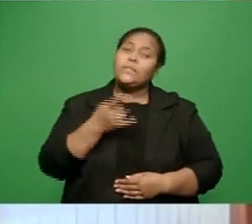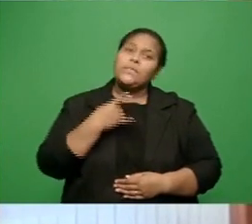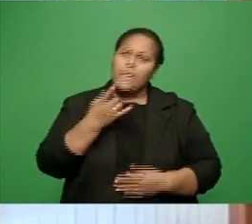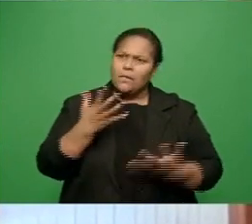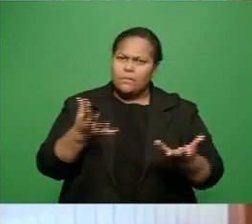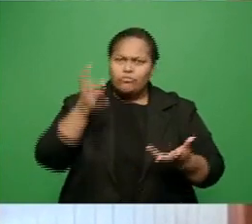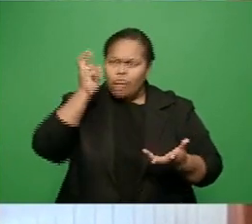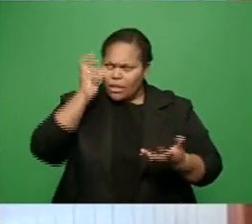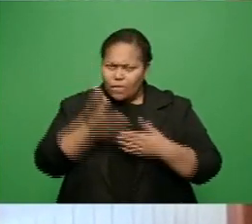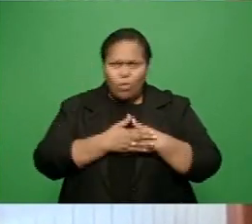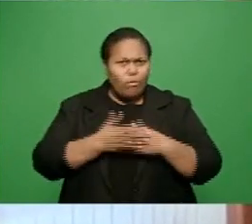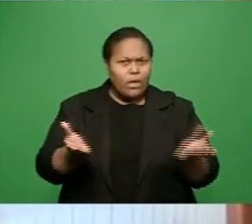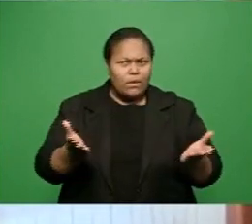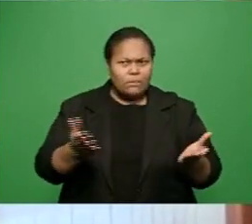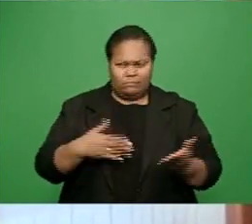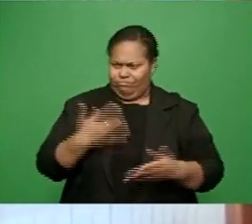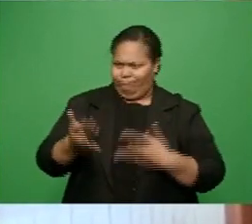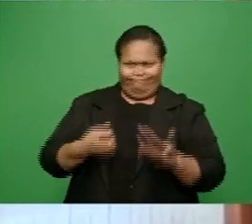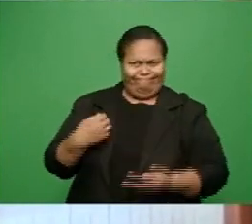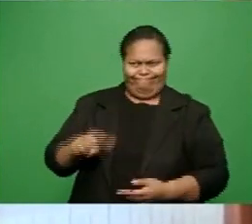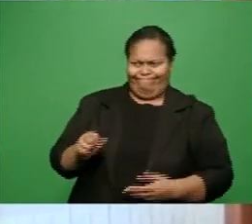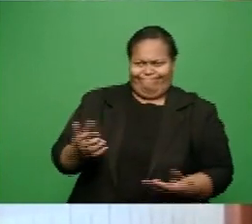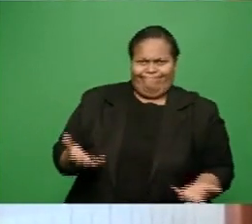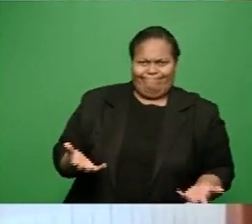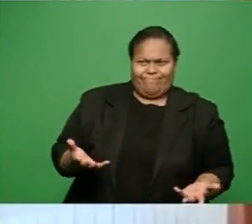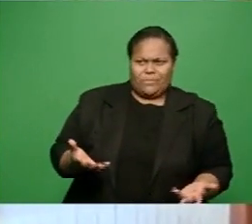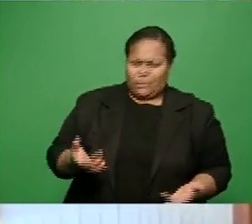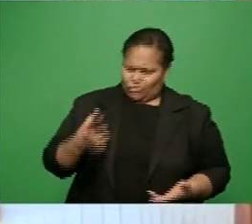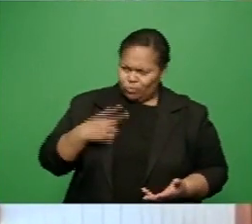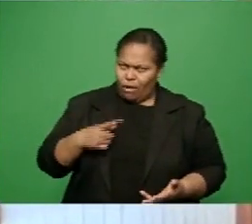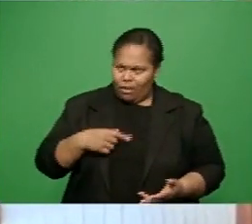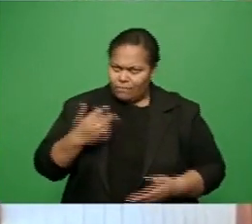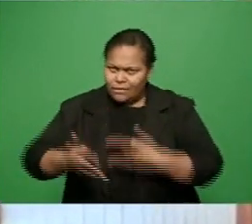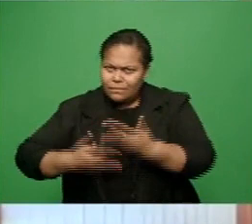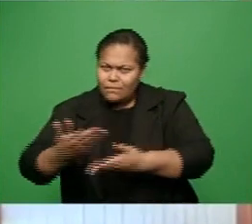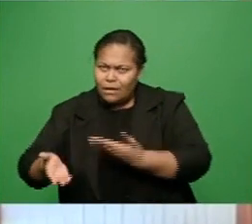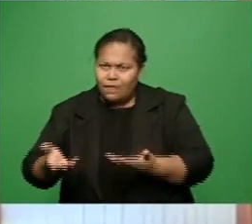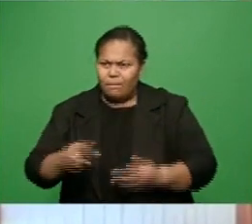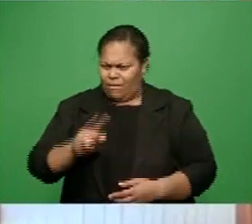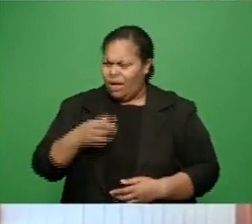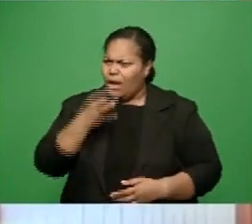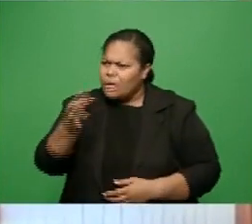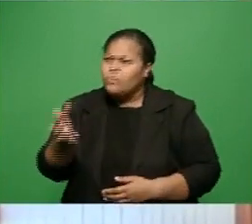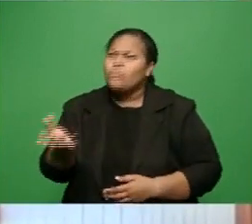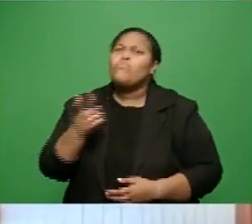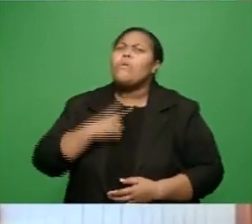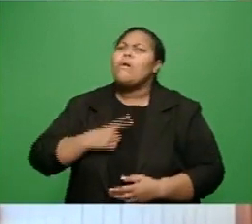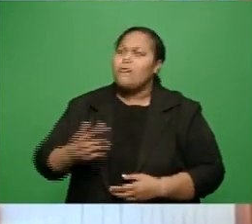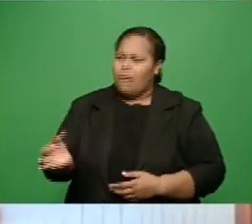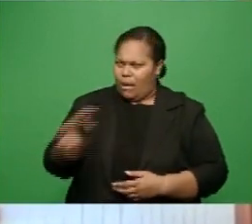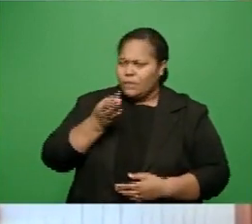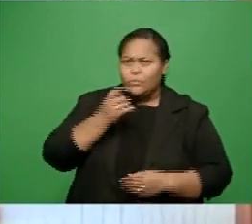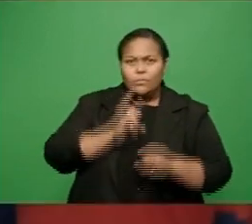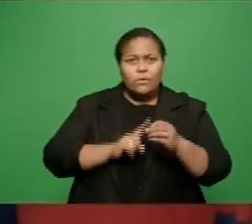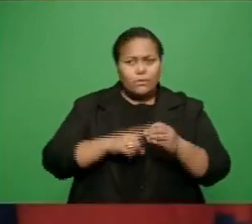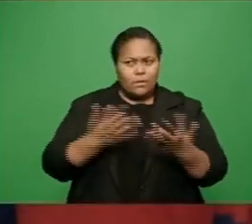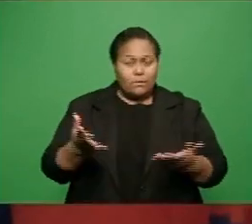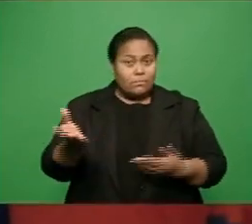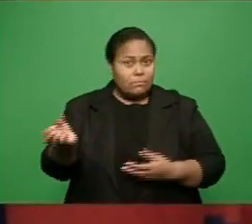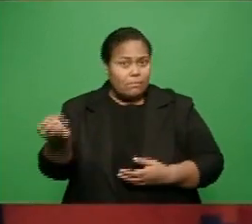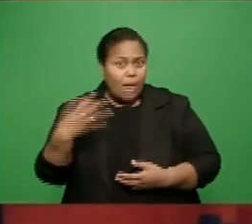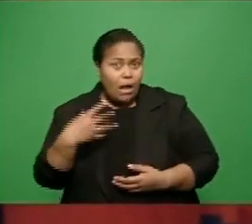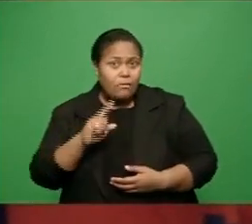no. And I did state the reason why. And I said, why you asking that question? They did mention that someone was